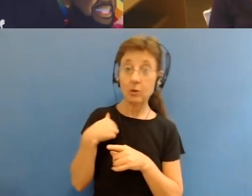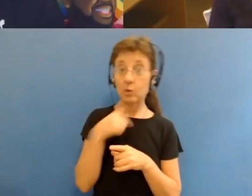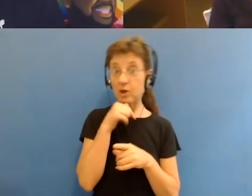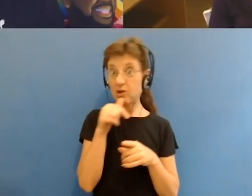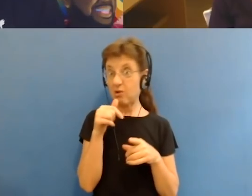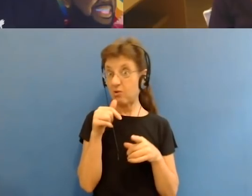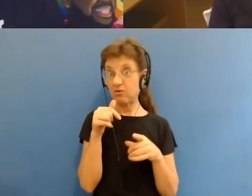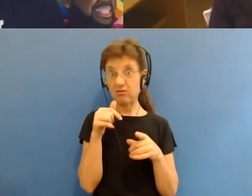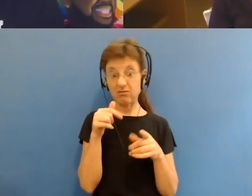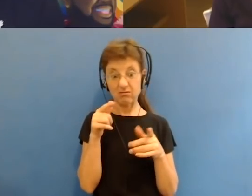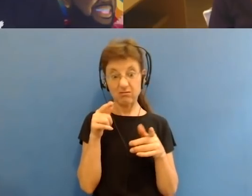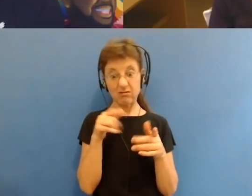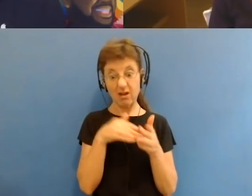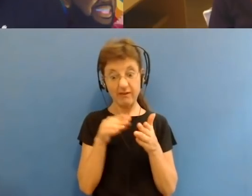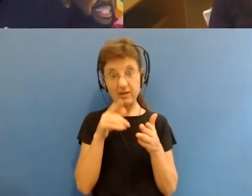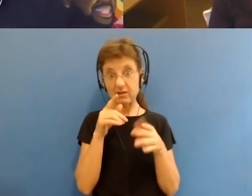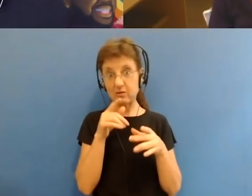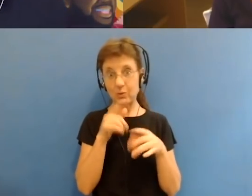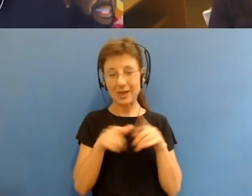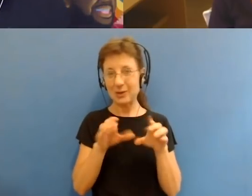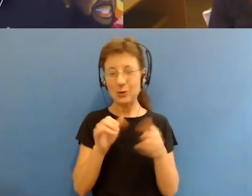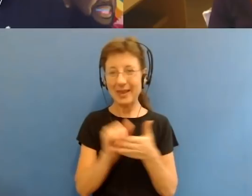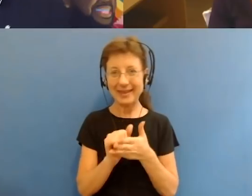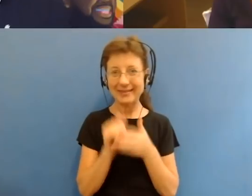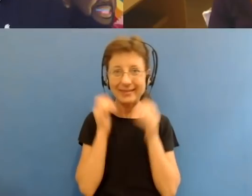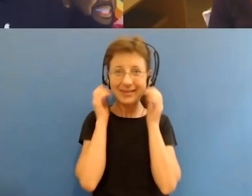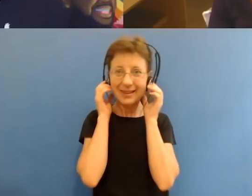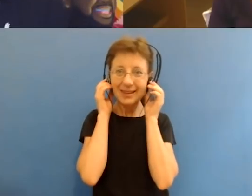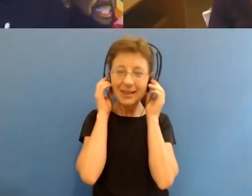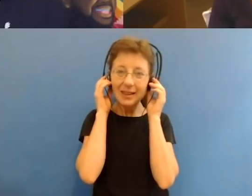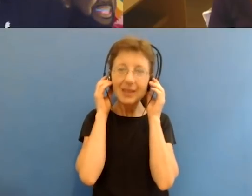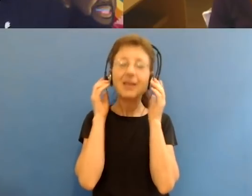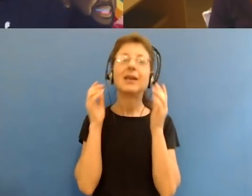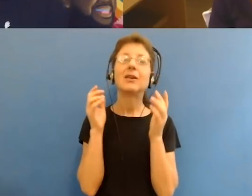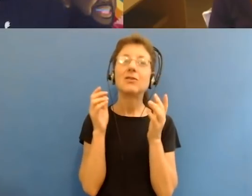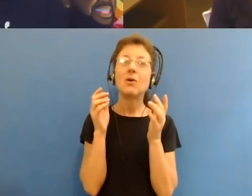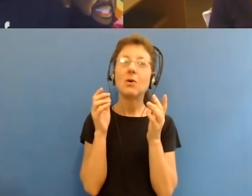Right, you know, and I have to reflect back to you the ways in which